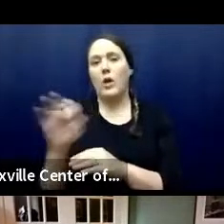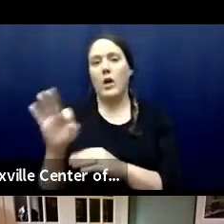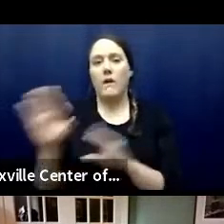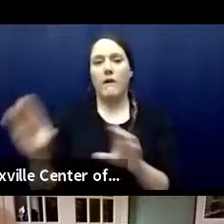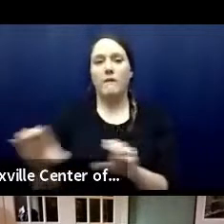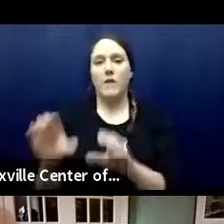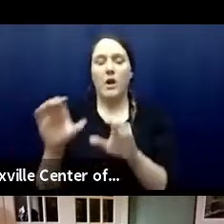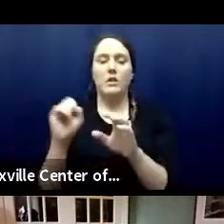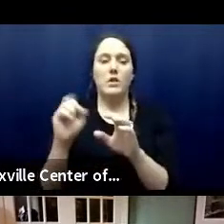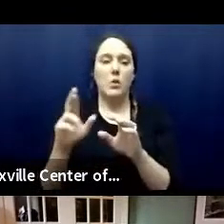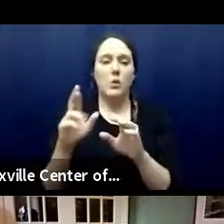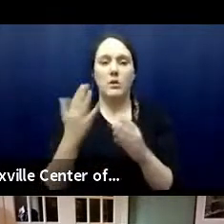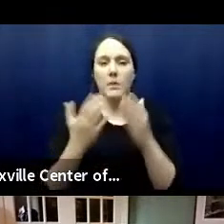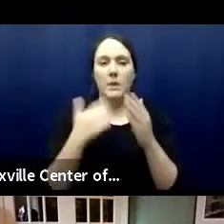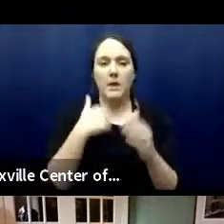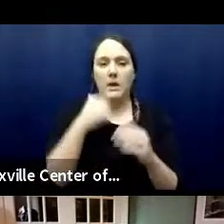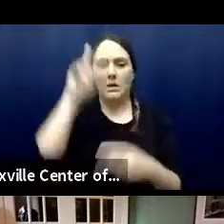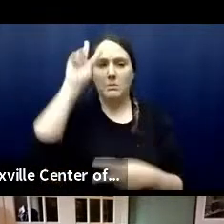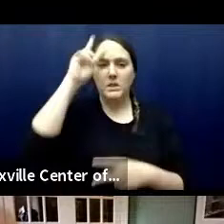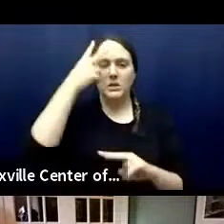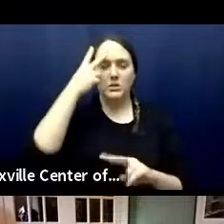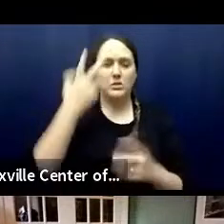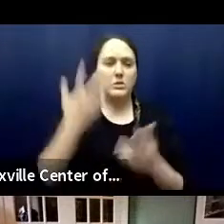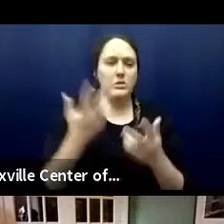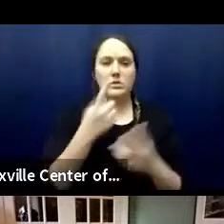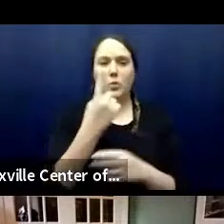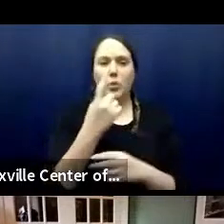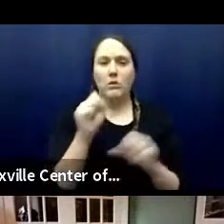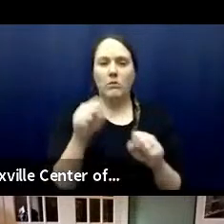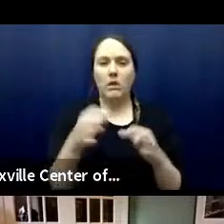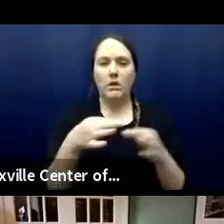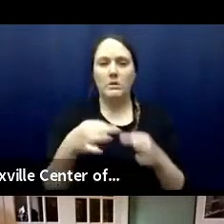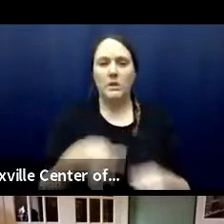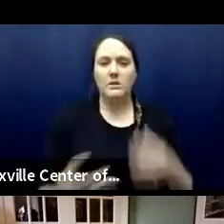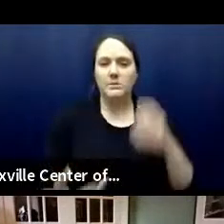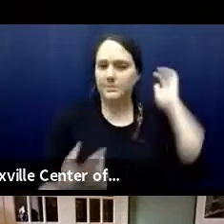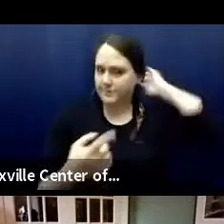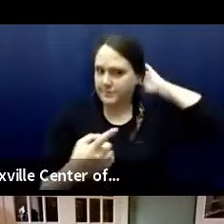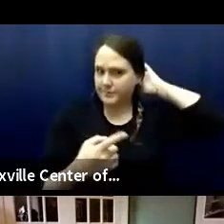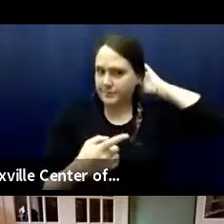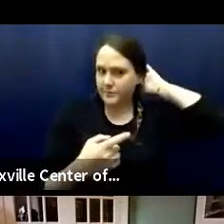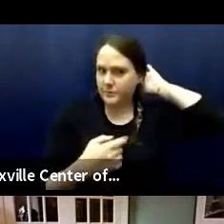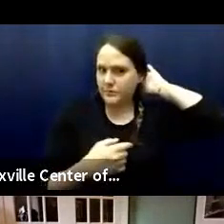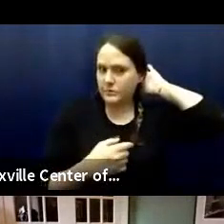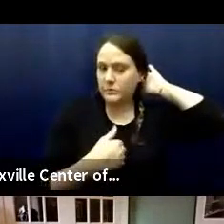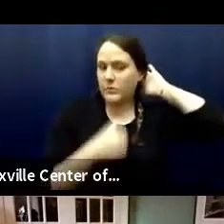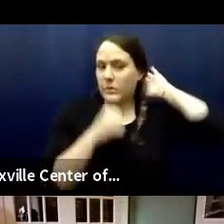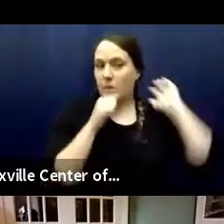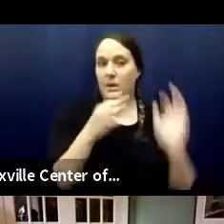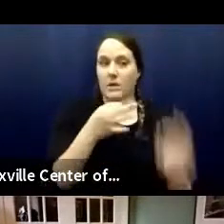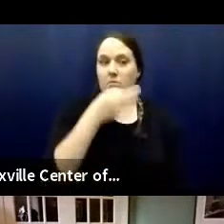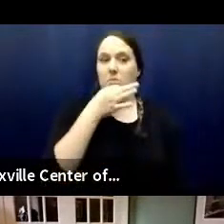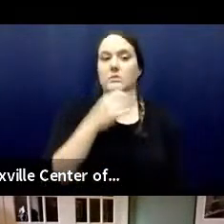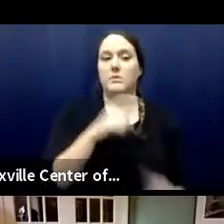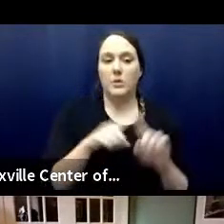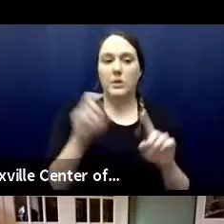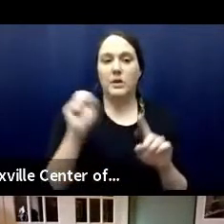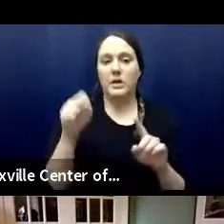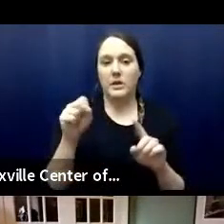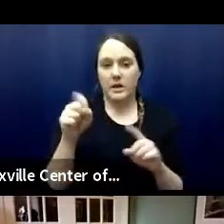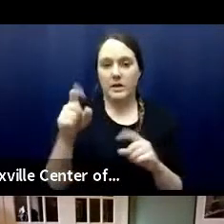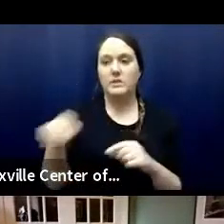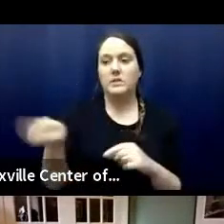I just didn't understand. So could one of you explain that to me? And I'm certainly not an expert, but yes, they